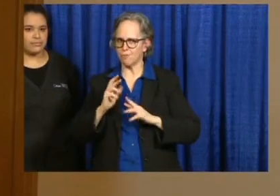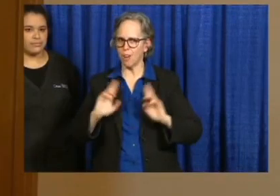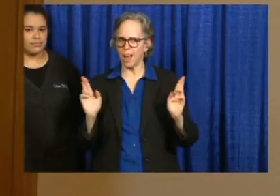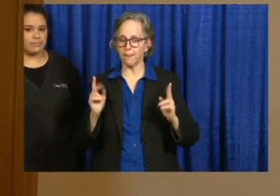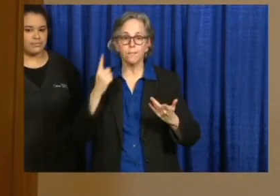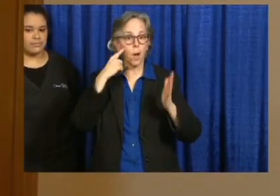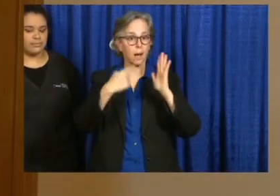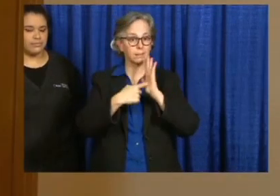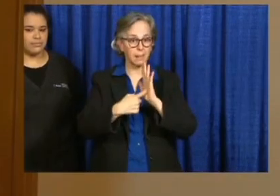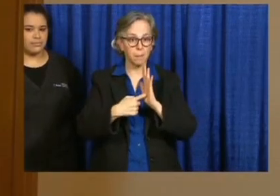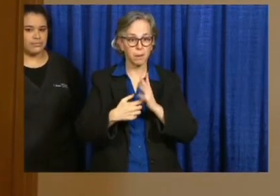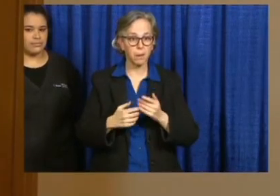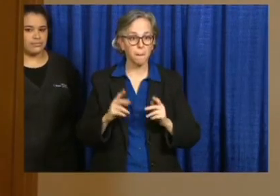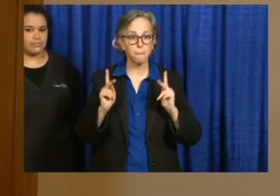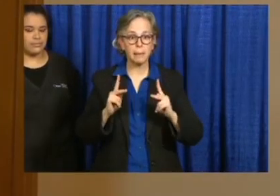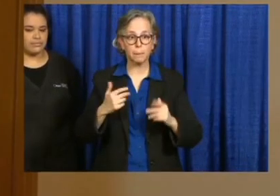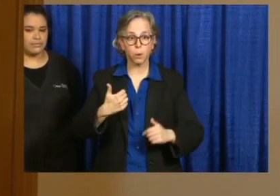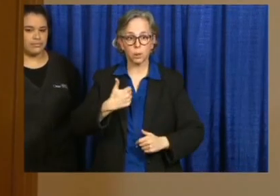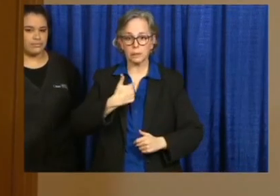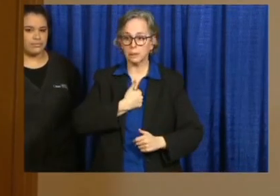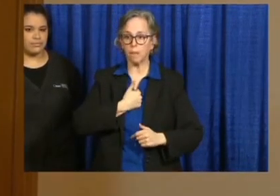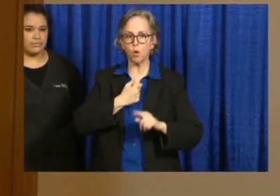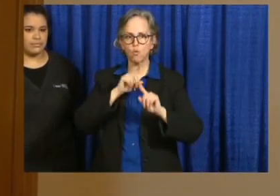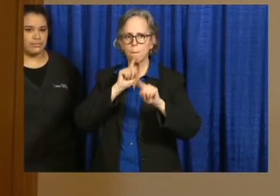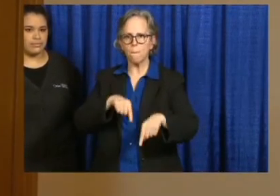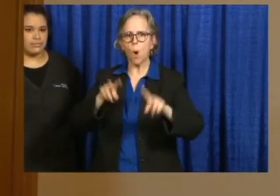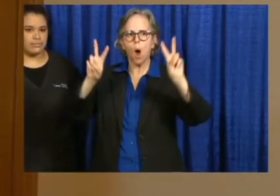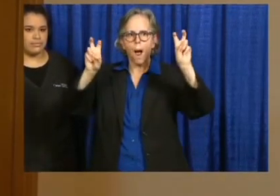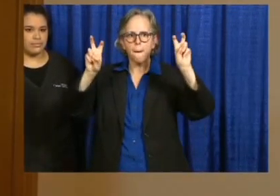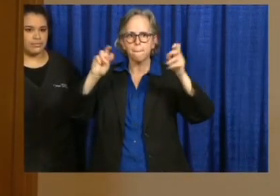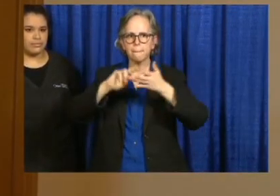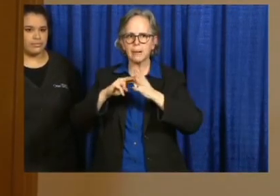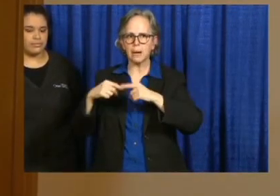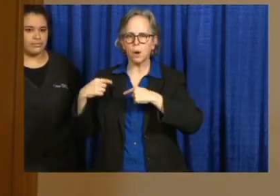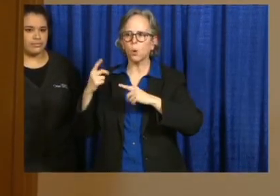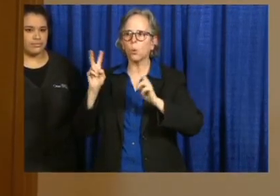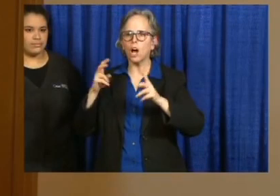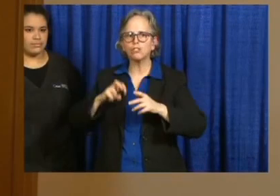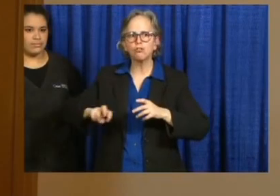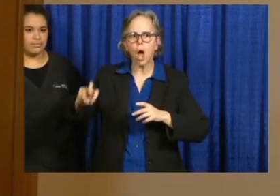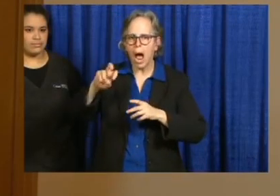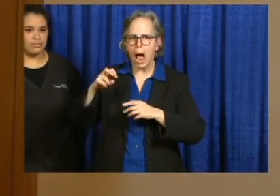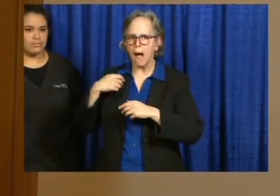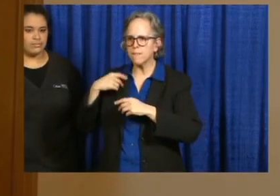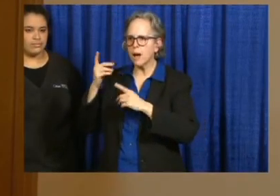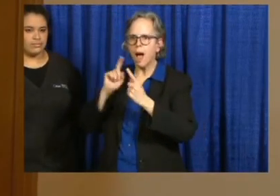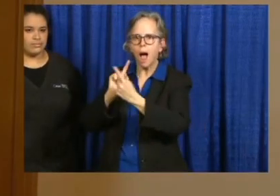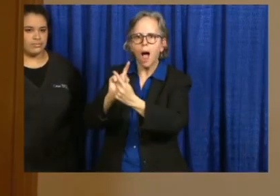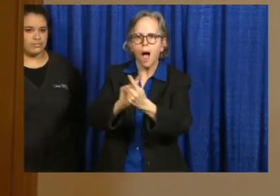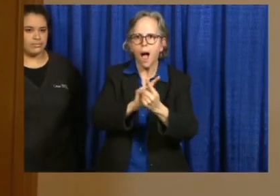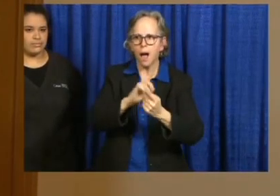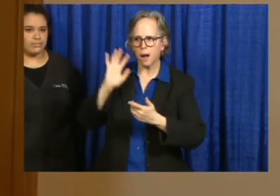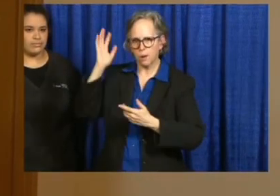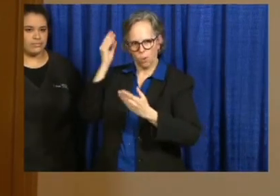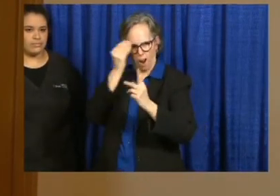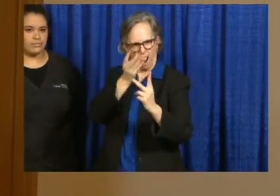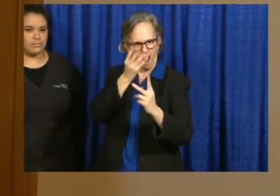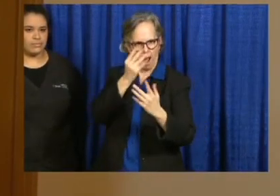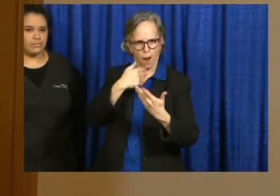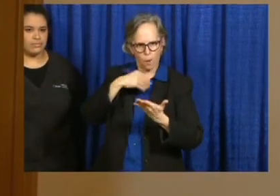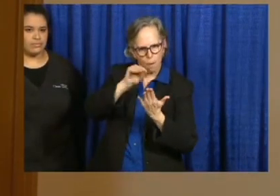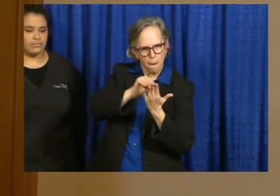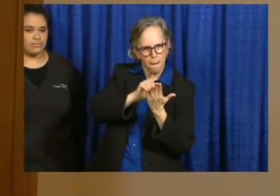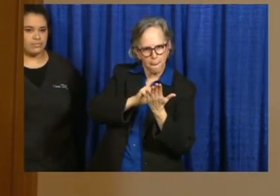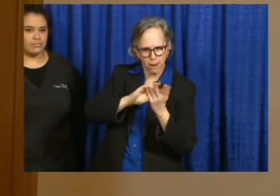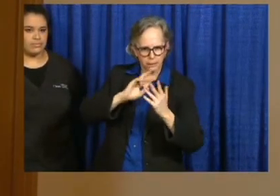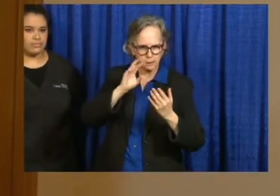self-report where they've been. And then one more piece of this component will be serologic testing when that's available. That'll let us know about people who